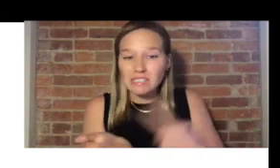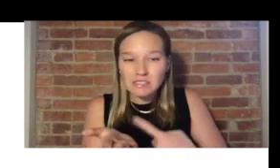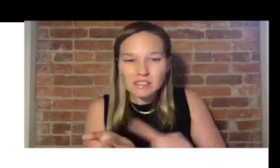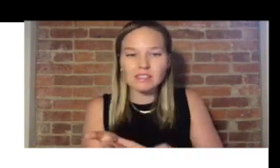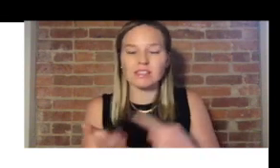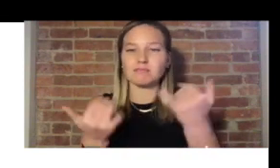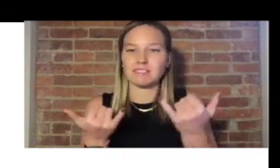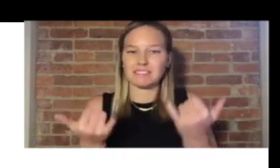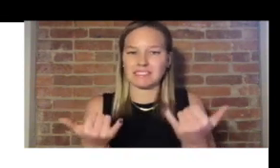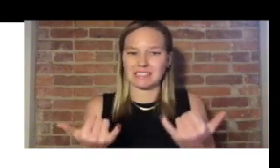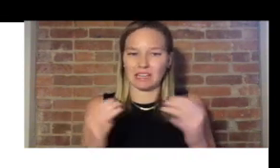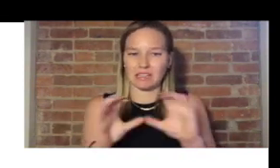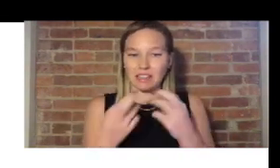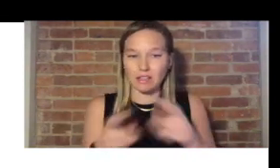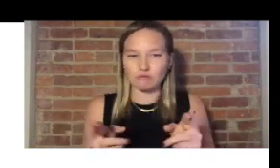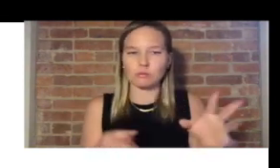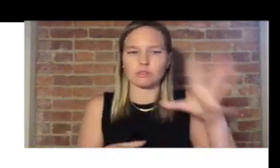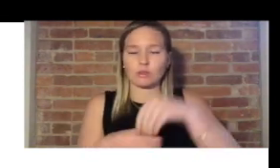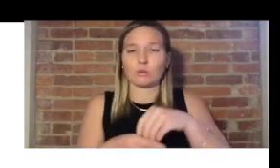rest of the presentation.